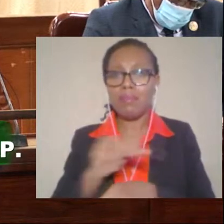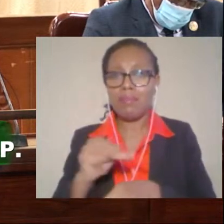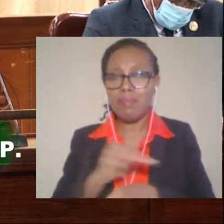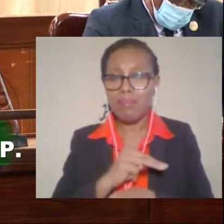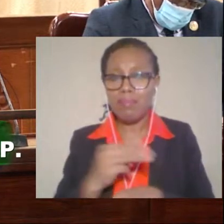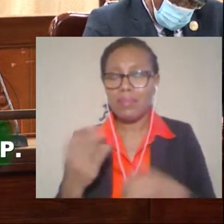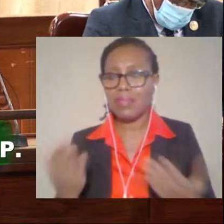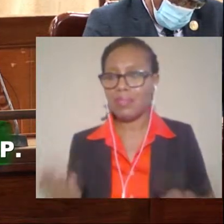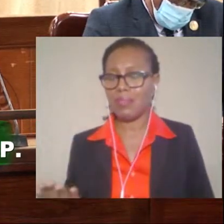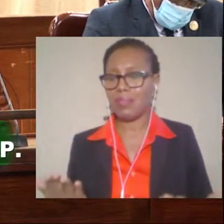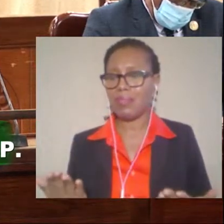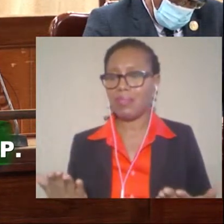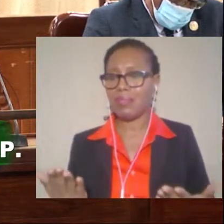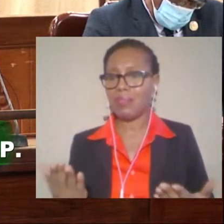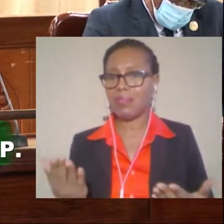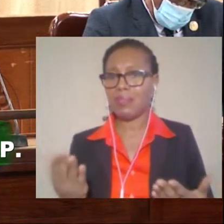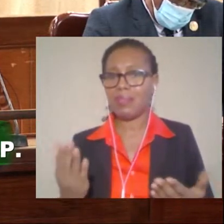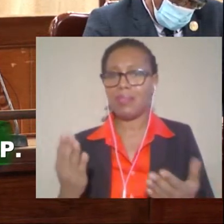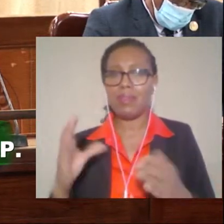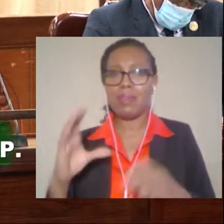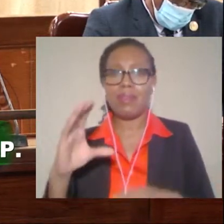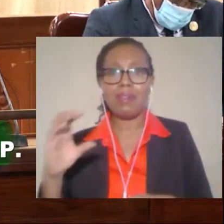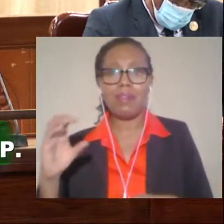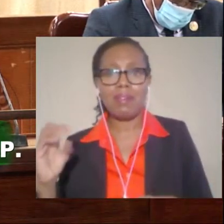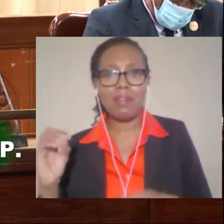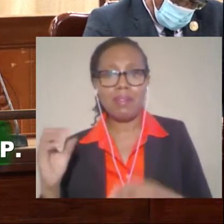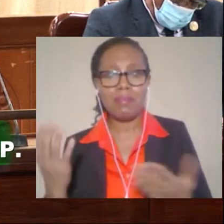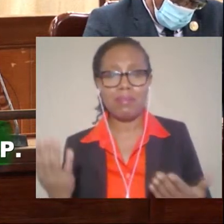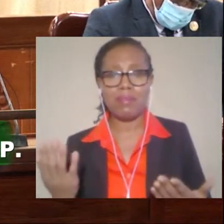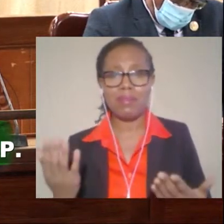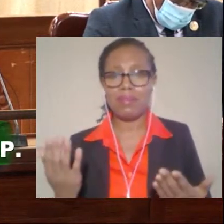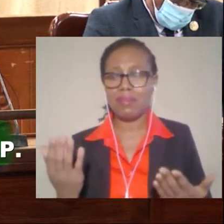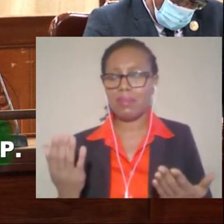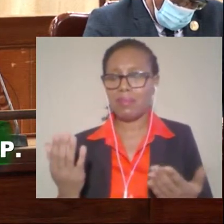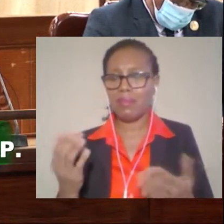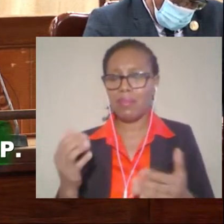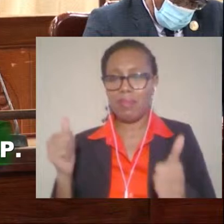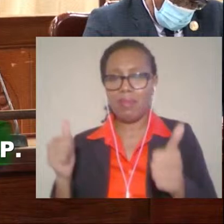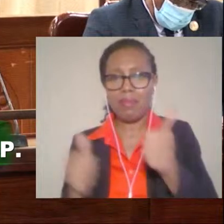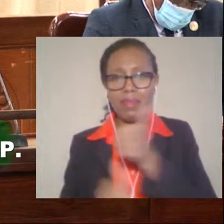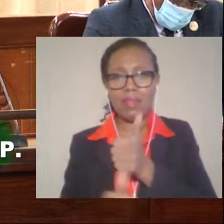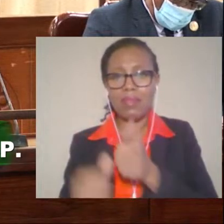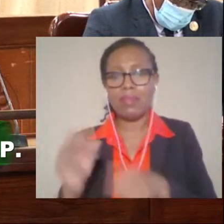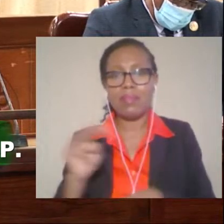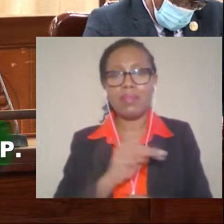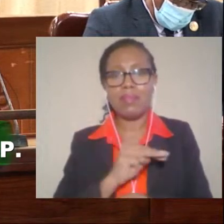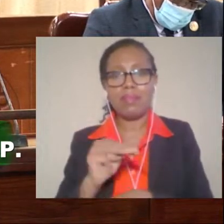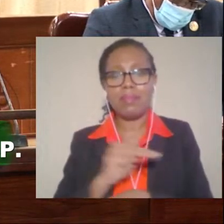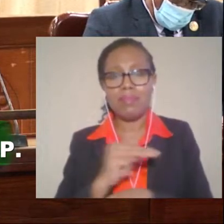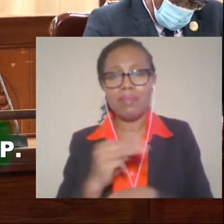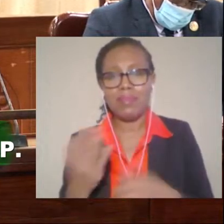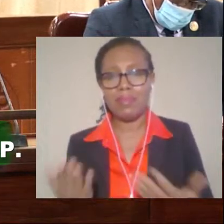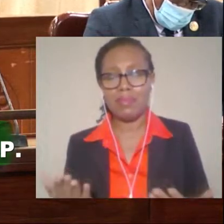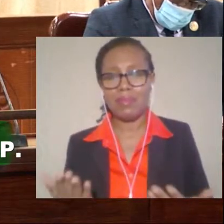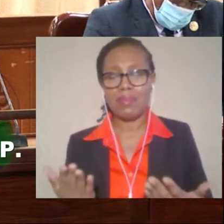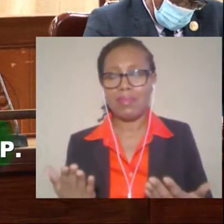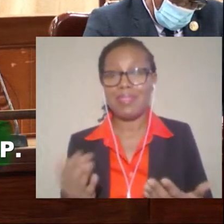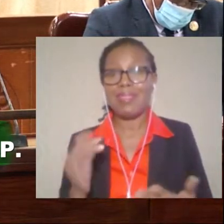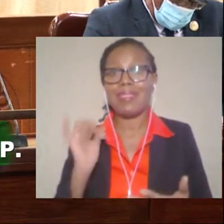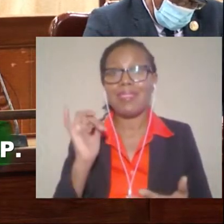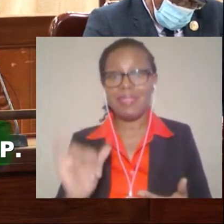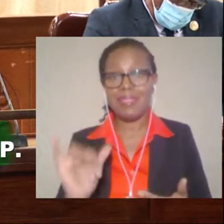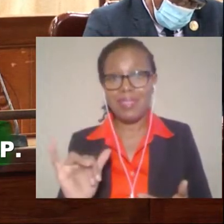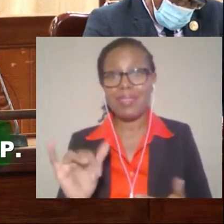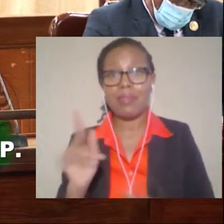Entities under the purview of this ministry. This is a subject of discussion.